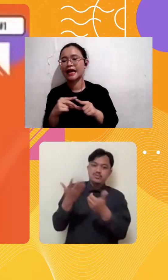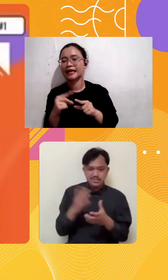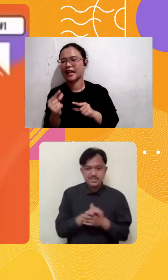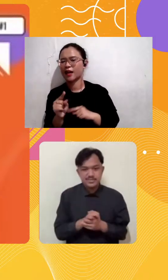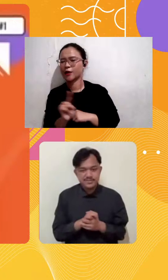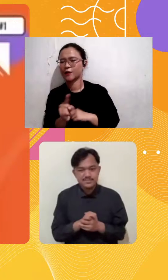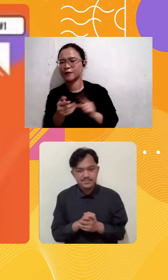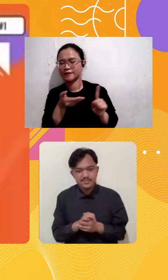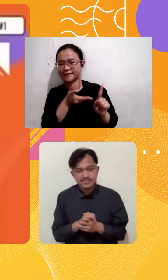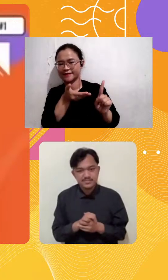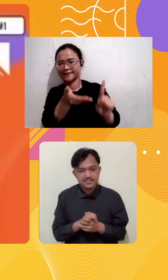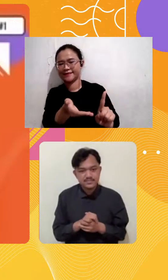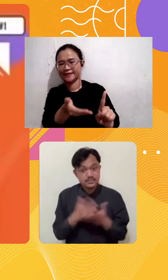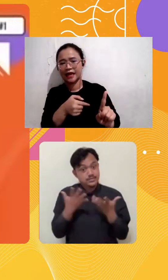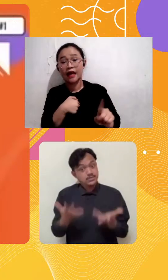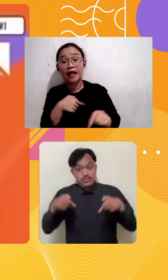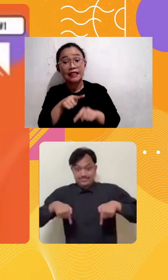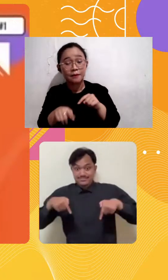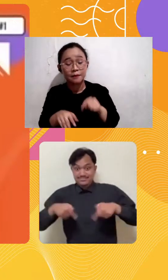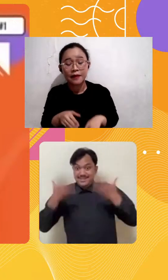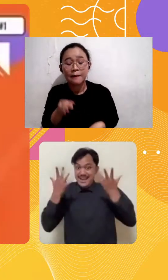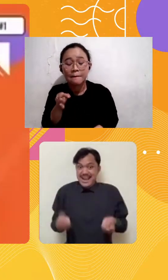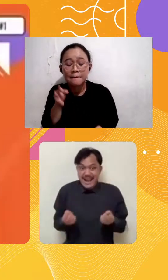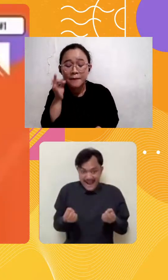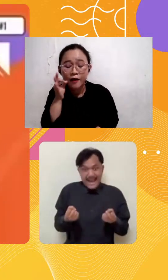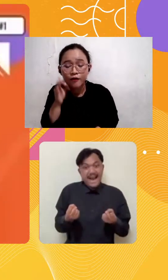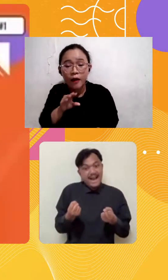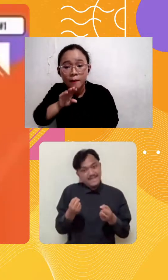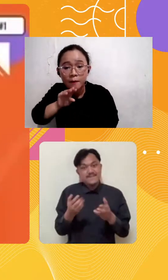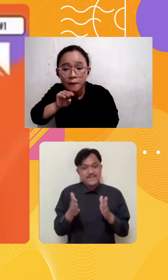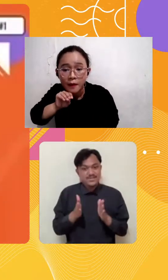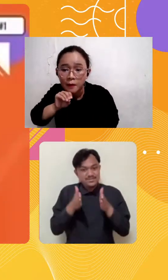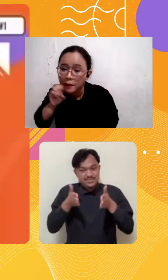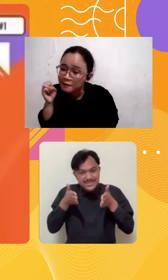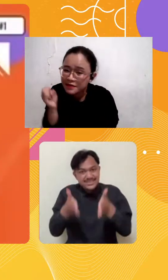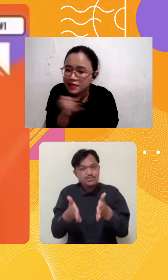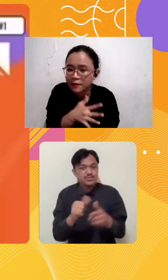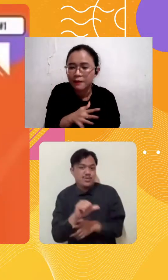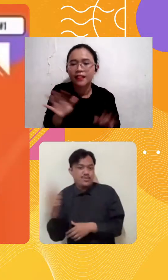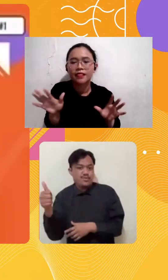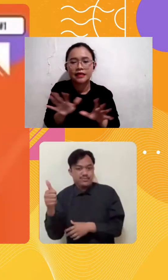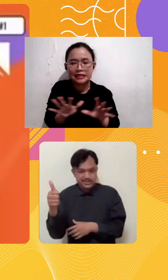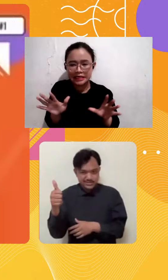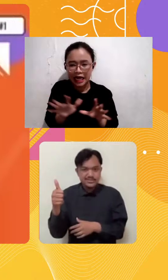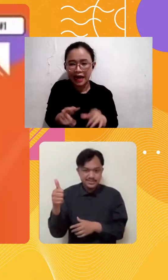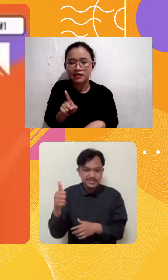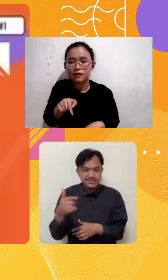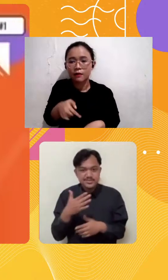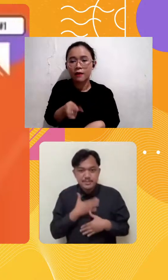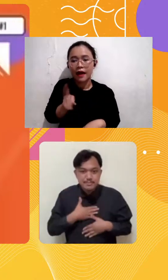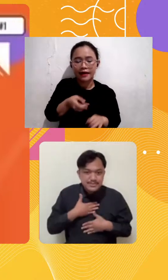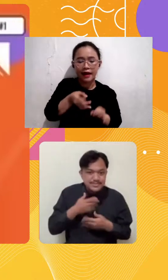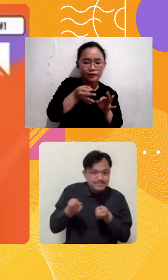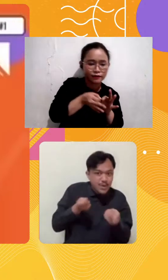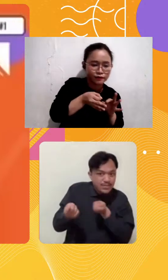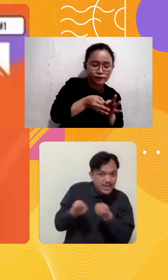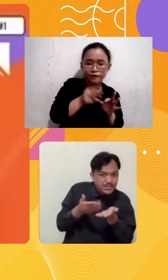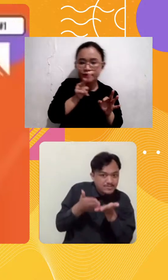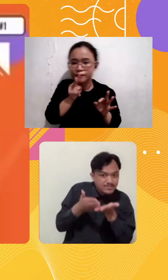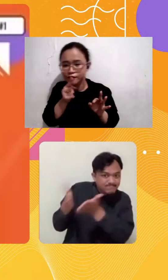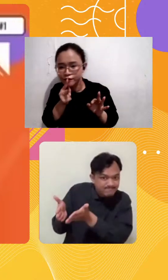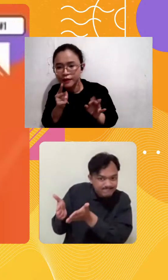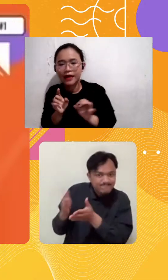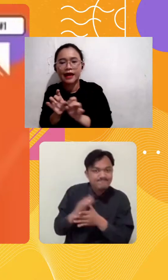moderate or the slow pace, since we have here interpreter for the sign